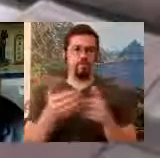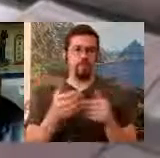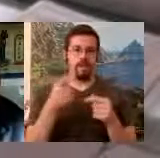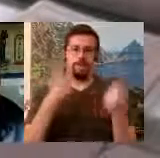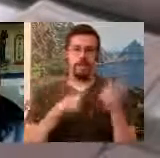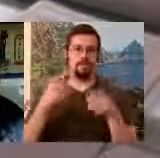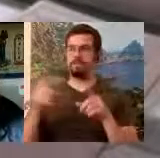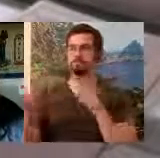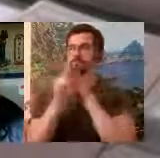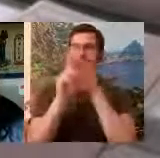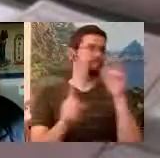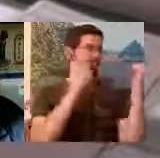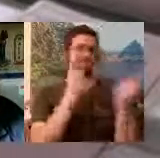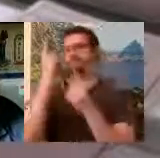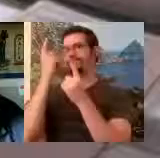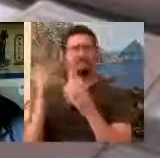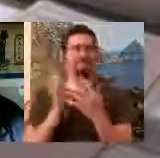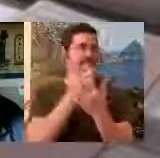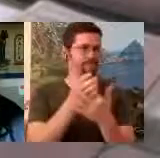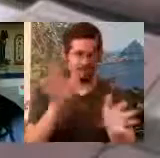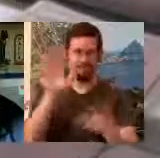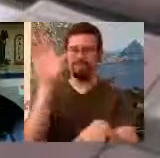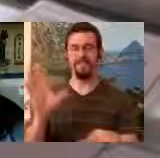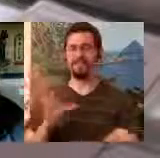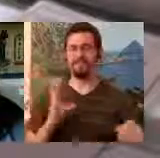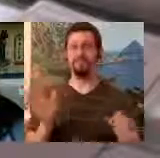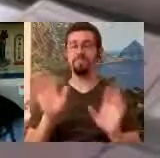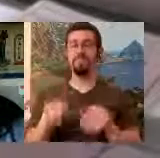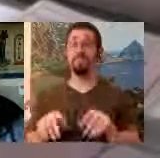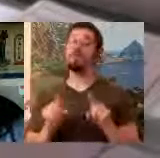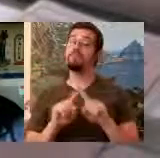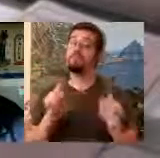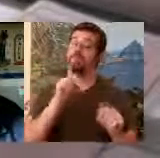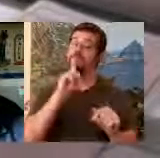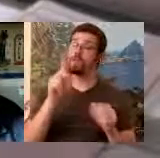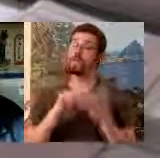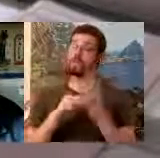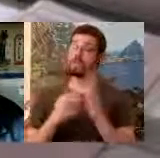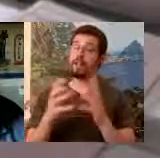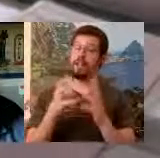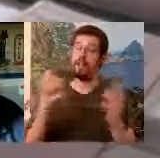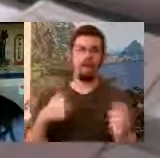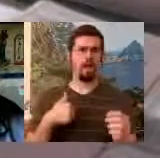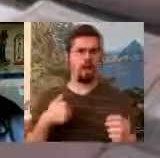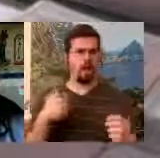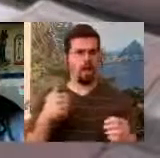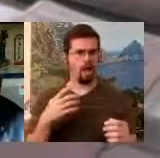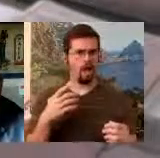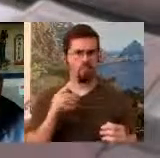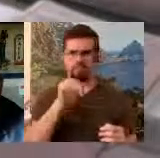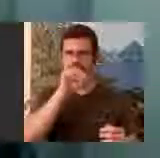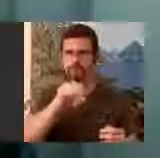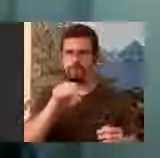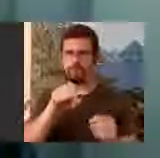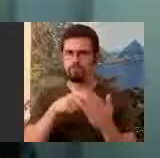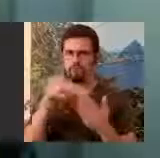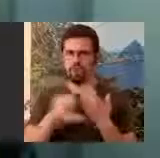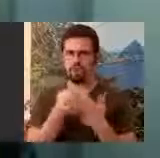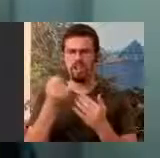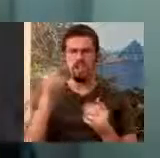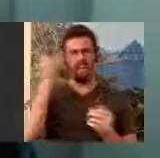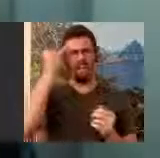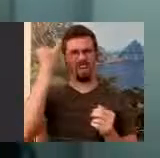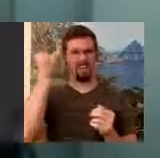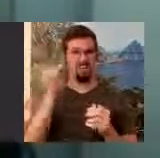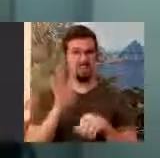us interrupted, so it's just part of life. But this really means a lot to me. I love this project. I think the idea of the video work